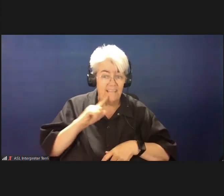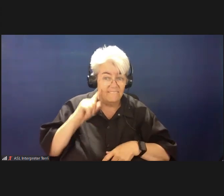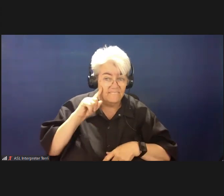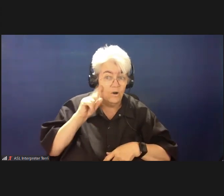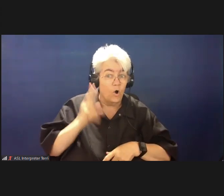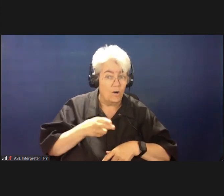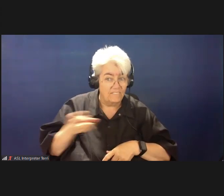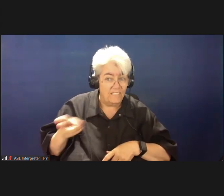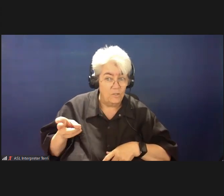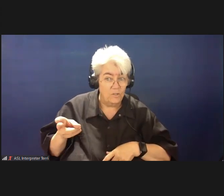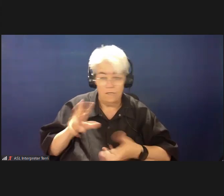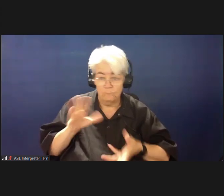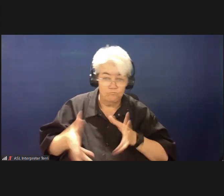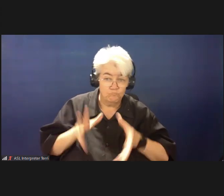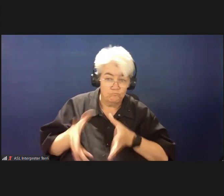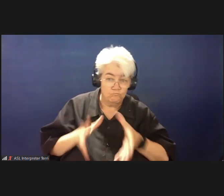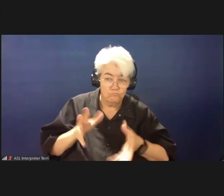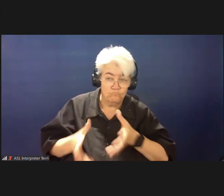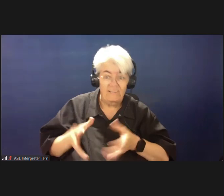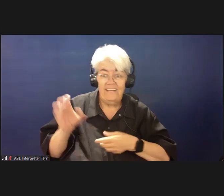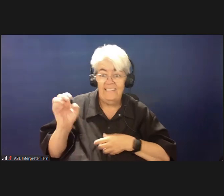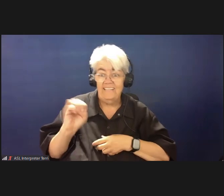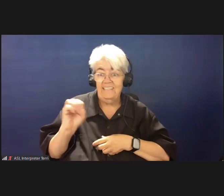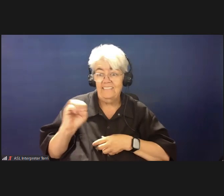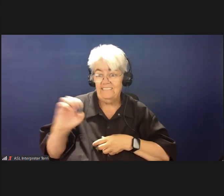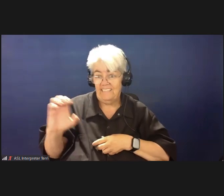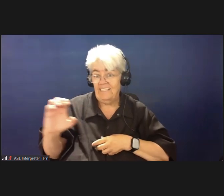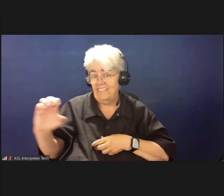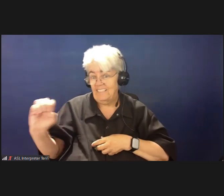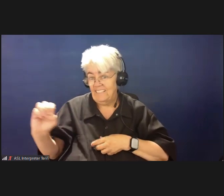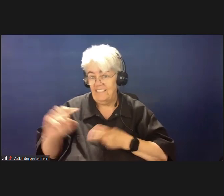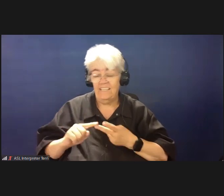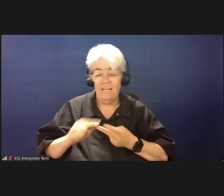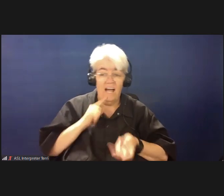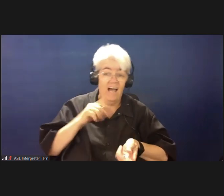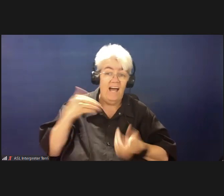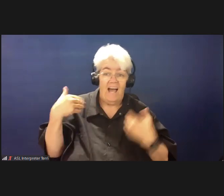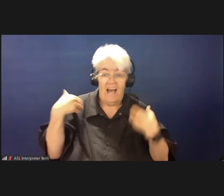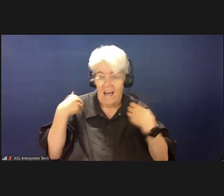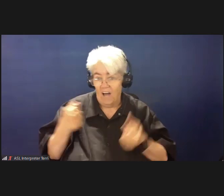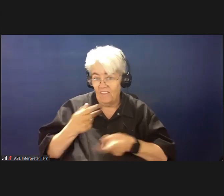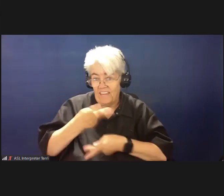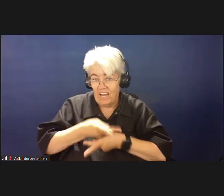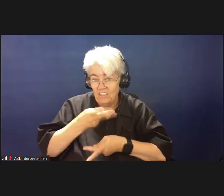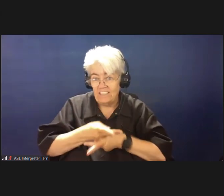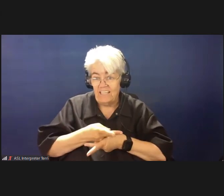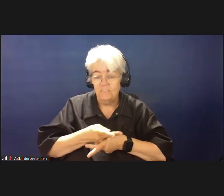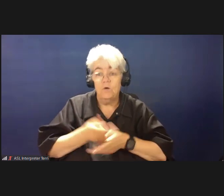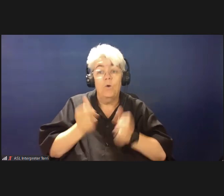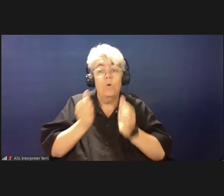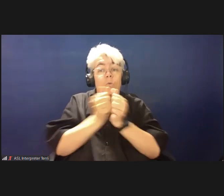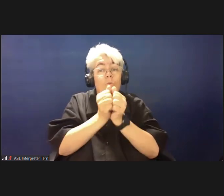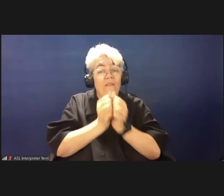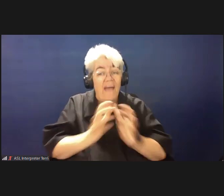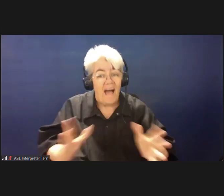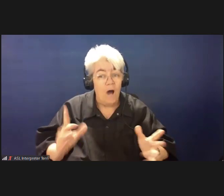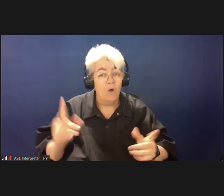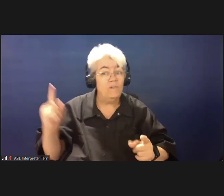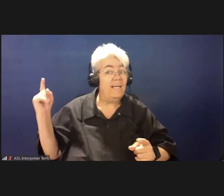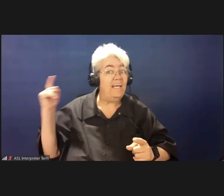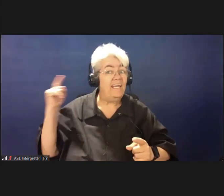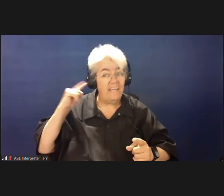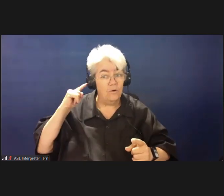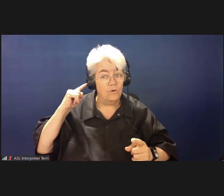being served in early childhood education and healthcare settings, often without their hearing-related